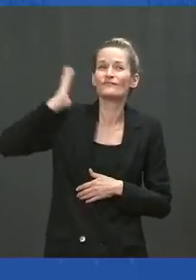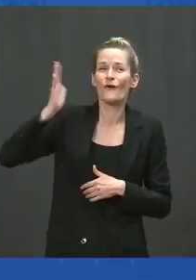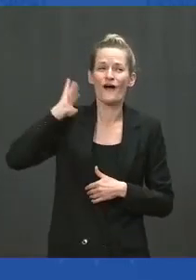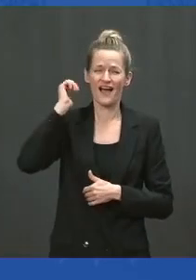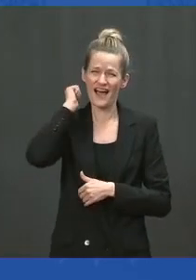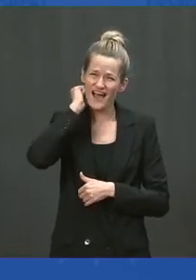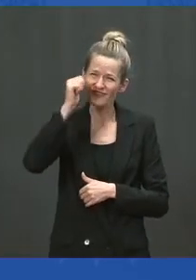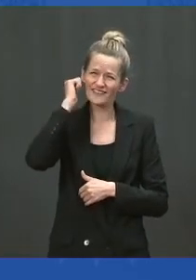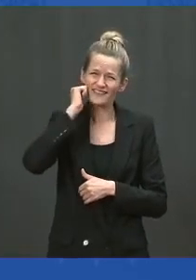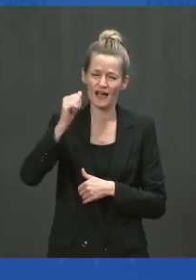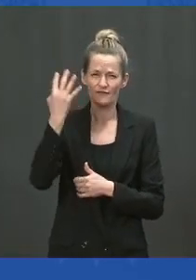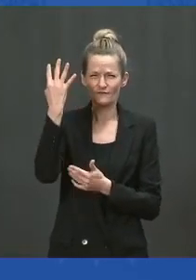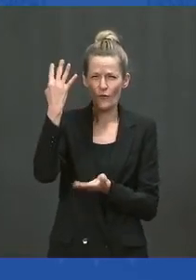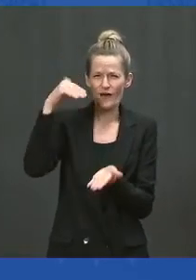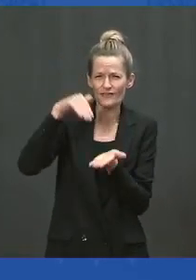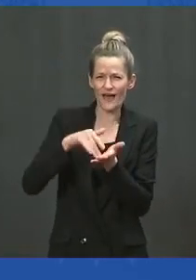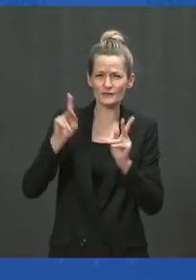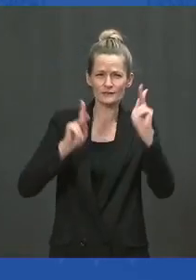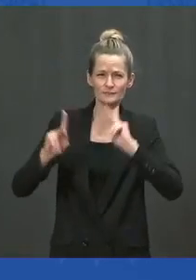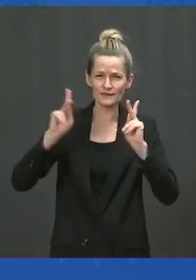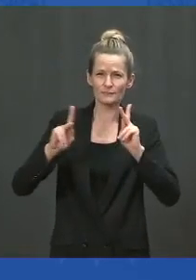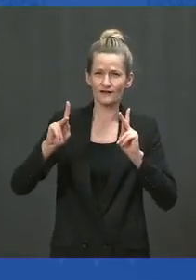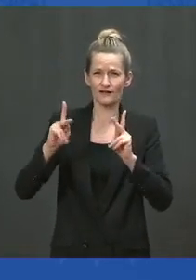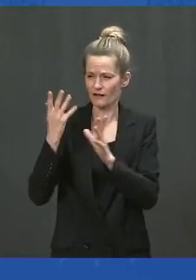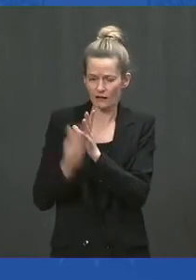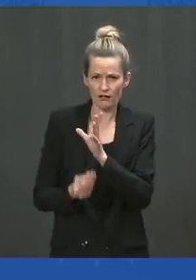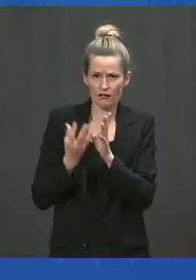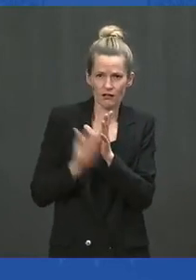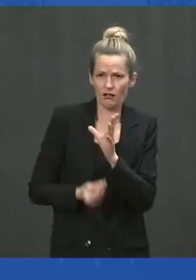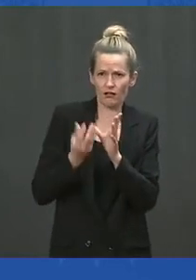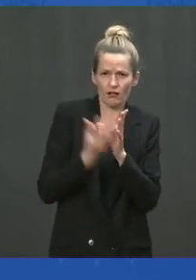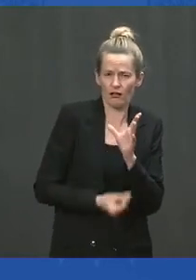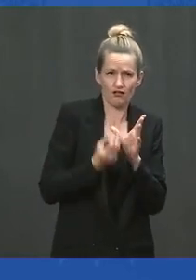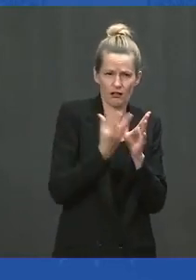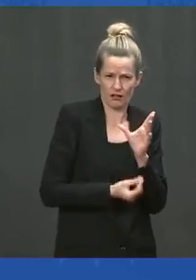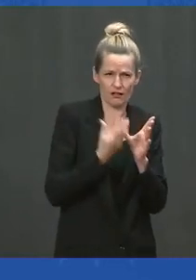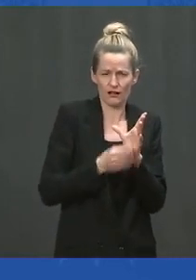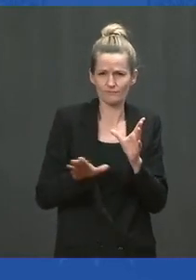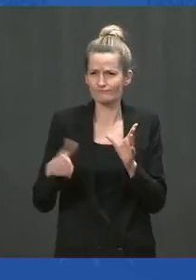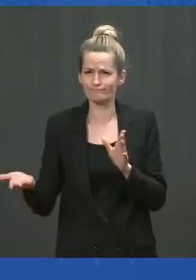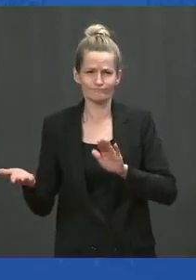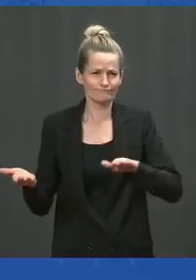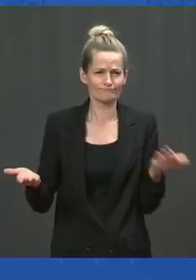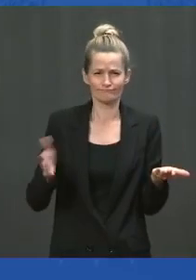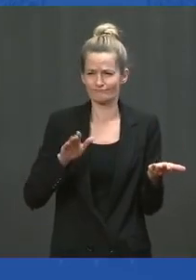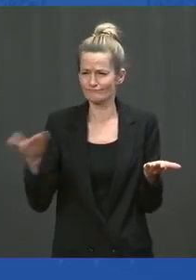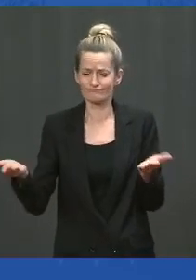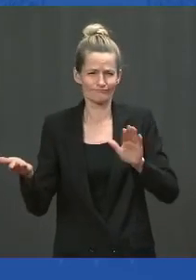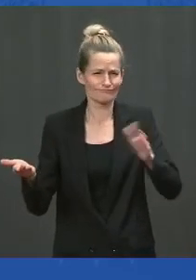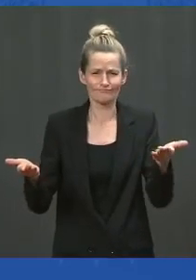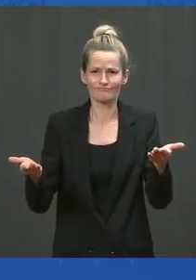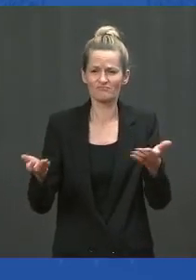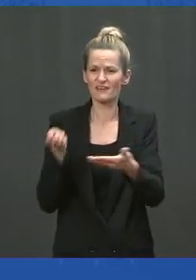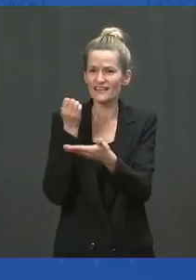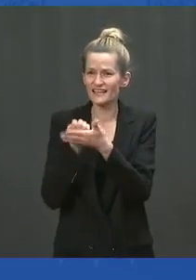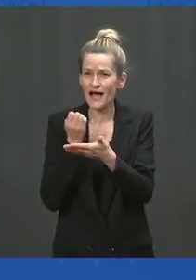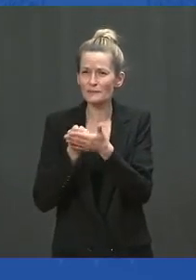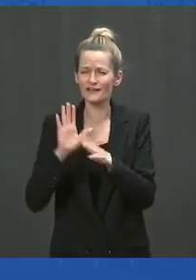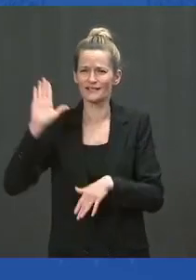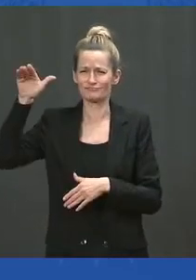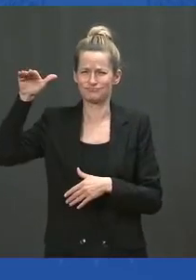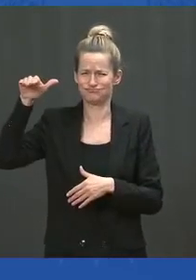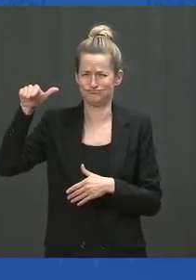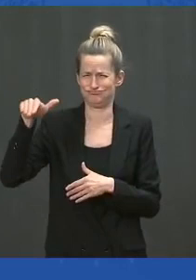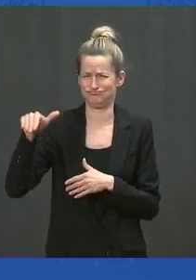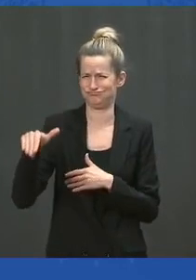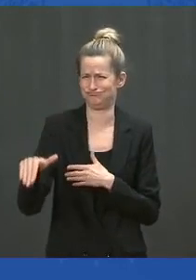10 million jobs from where we were before the pandemic. We were in a dark winter with real concerns about what spring would